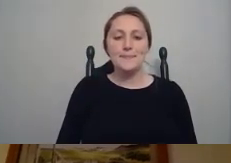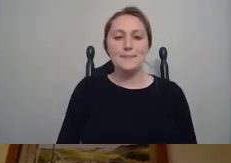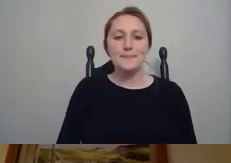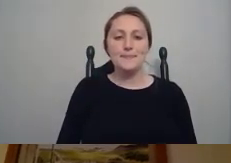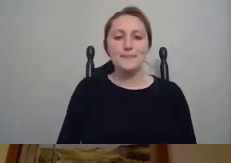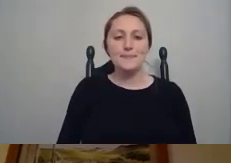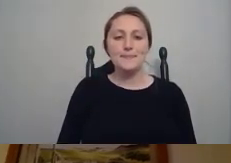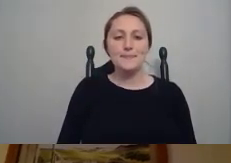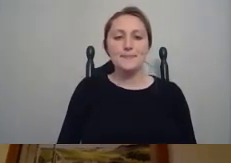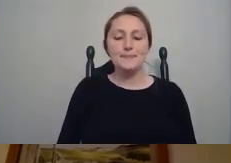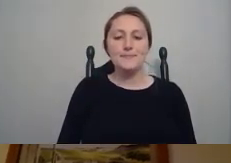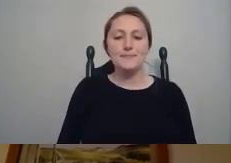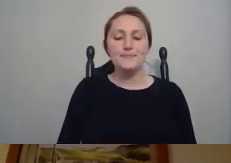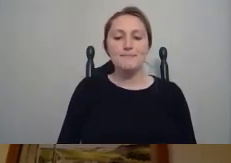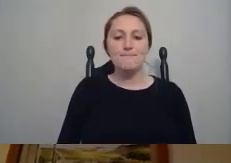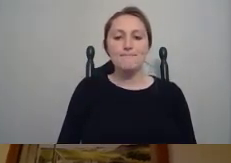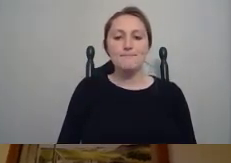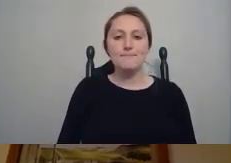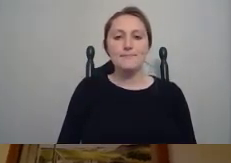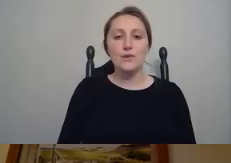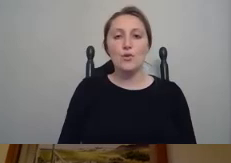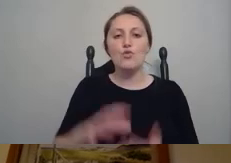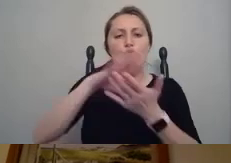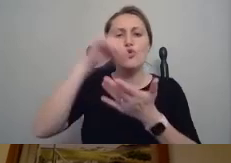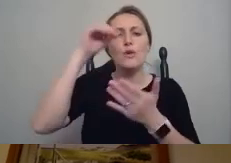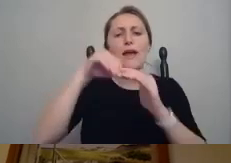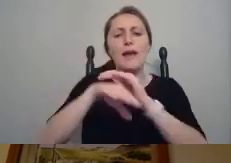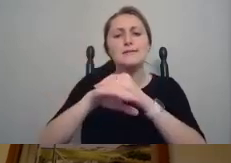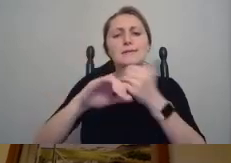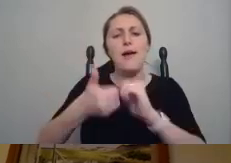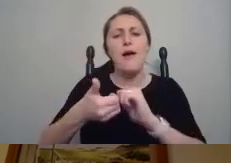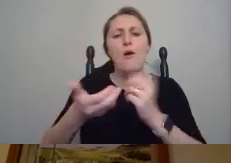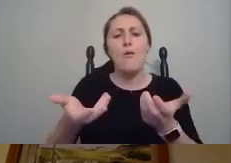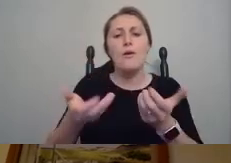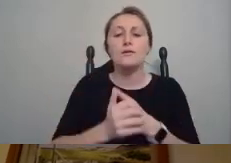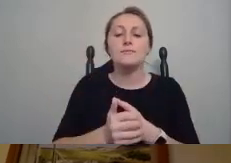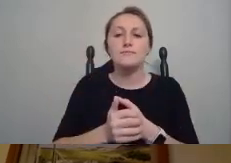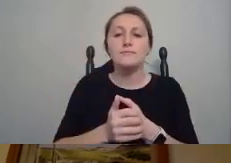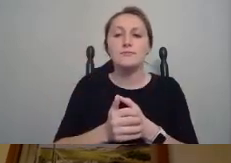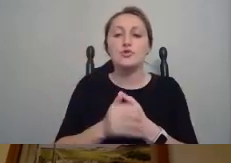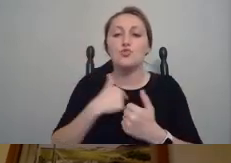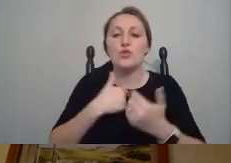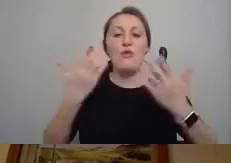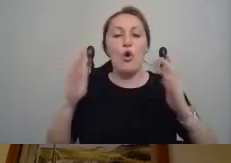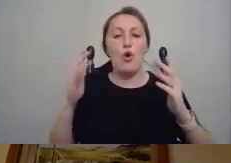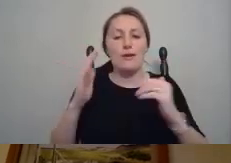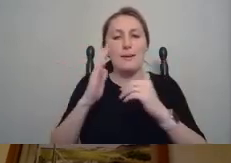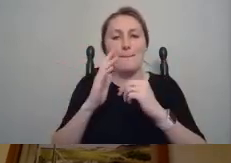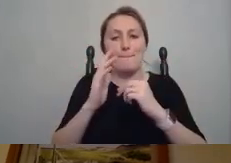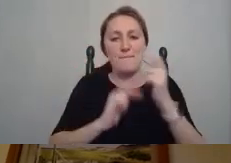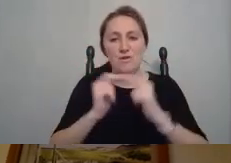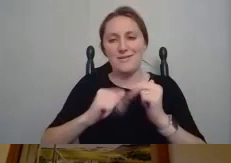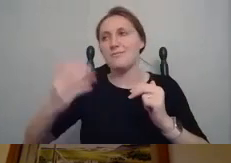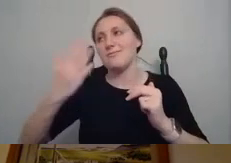also talk about how learning is going to be accessed. We already have built out, and I want to thank the communications